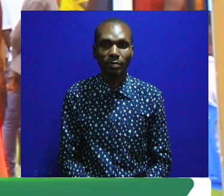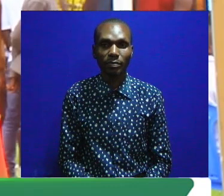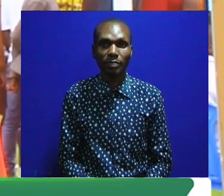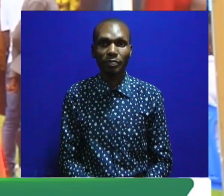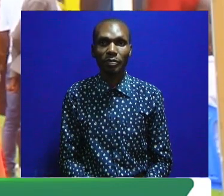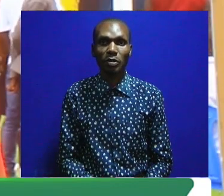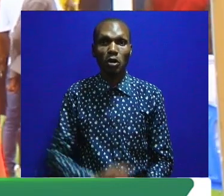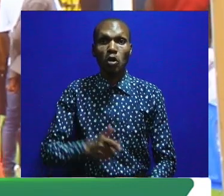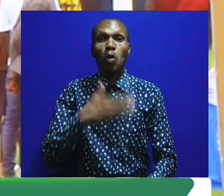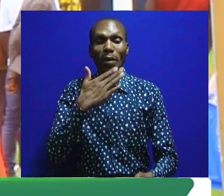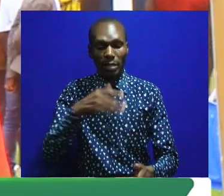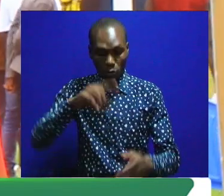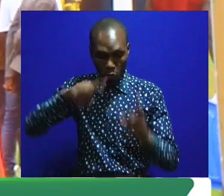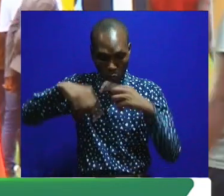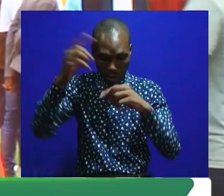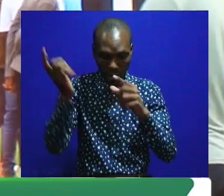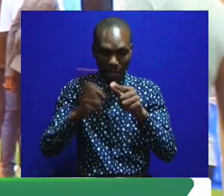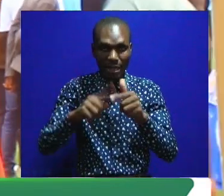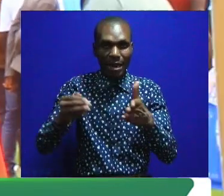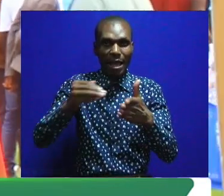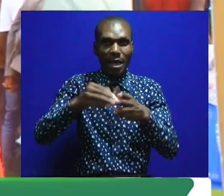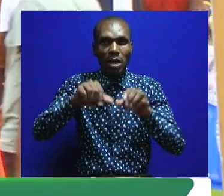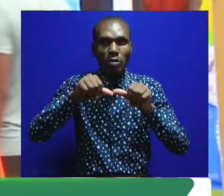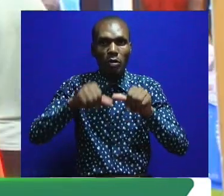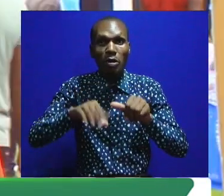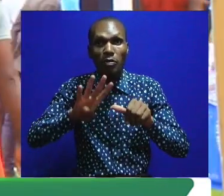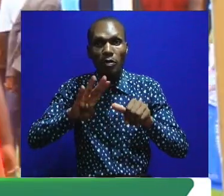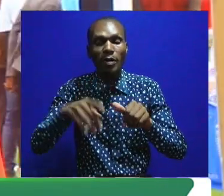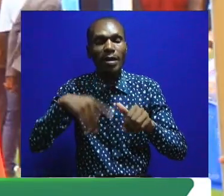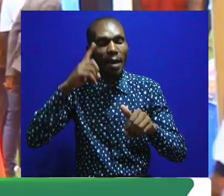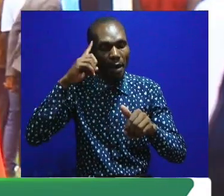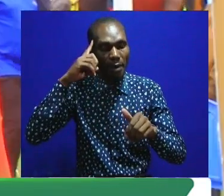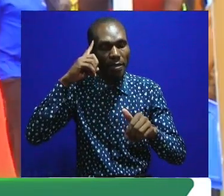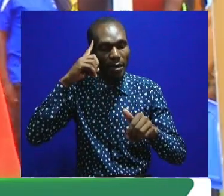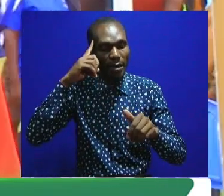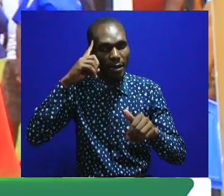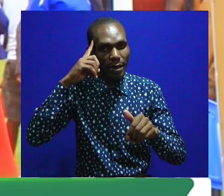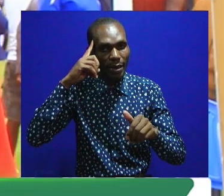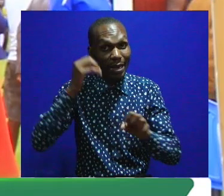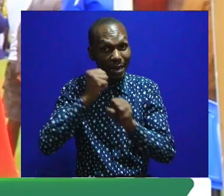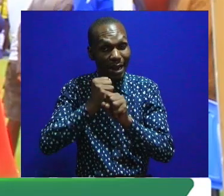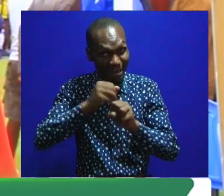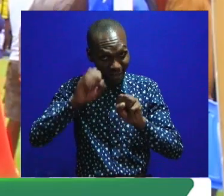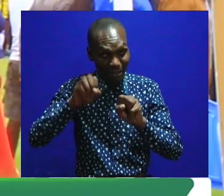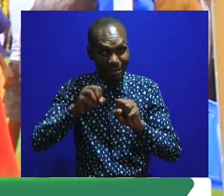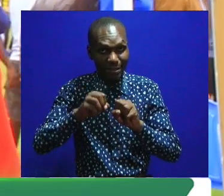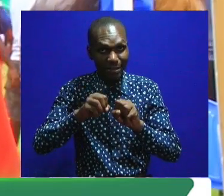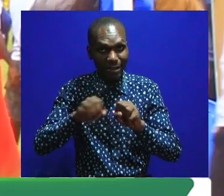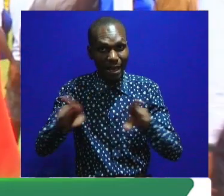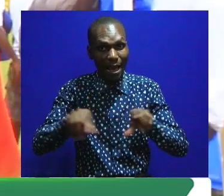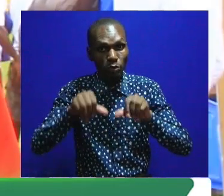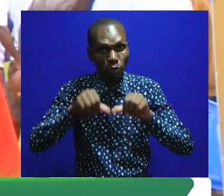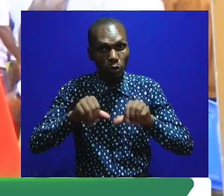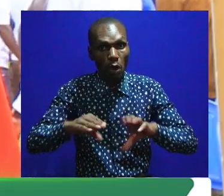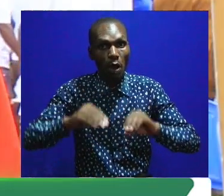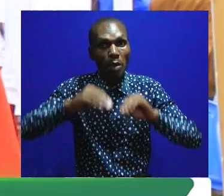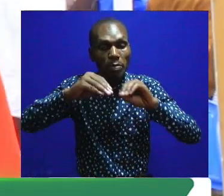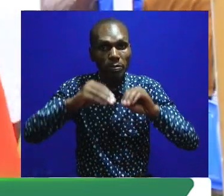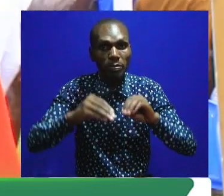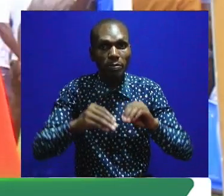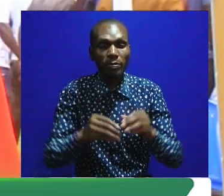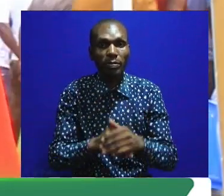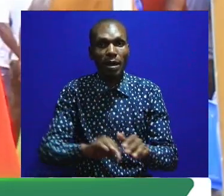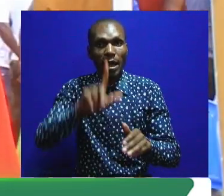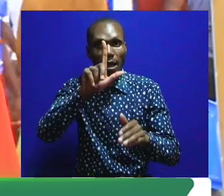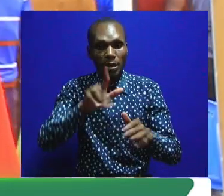beat Tamavera by 4 scores, so I think we are good. Yeah. From here, we are ahead of the regionals that will be held on 4th this